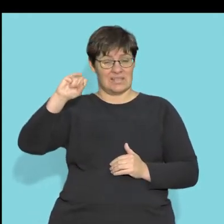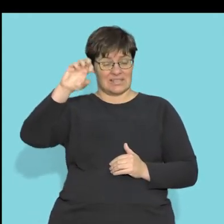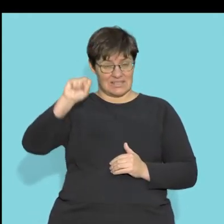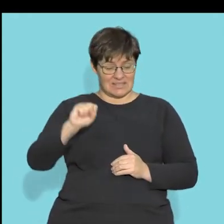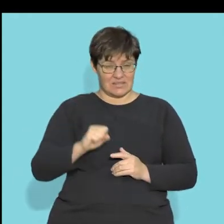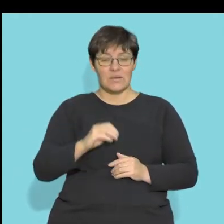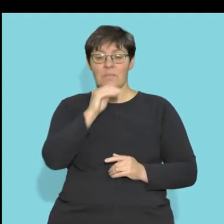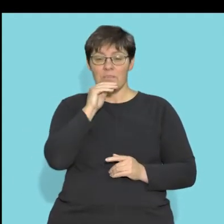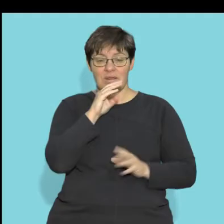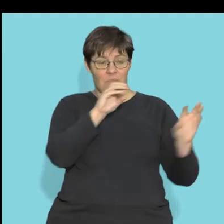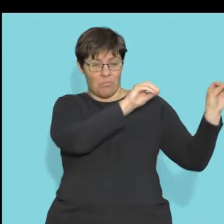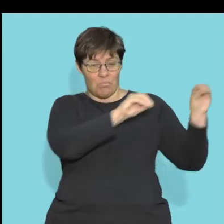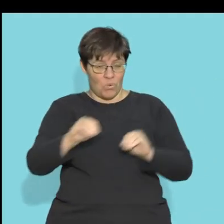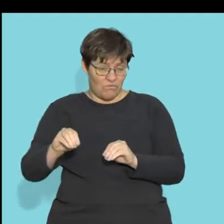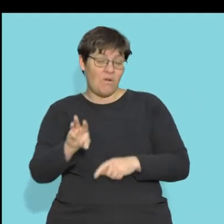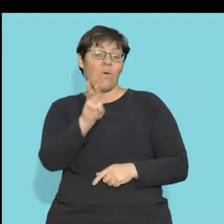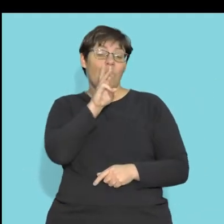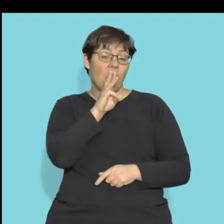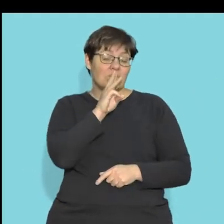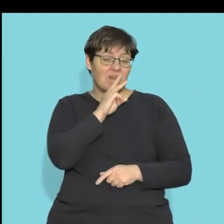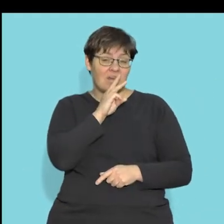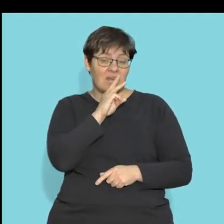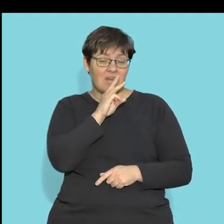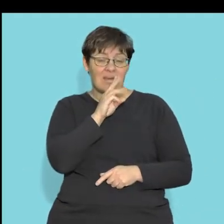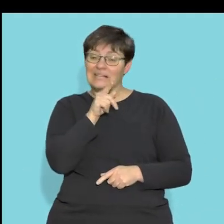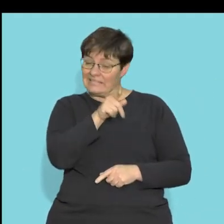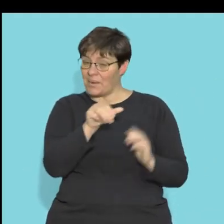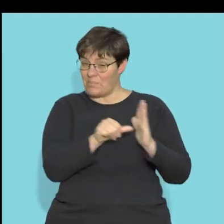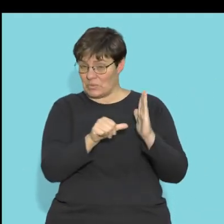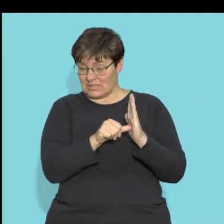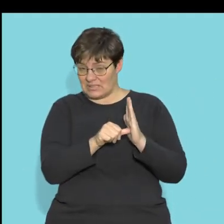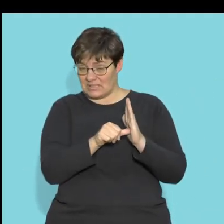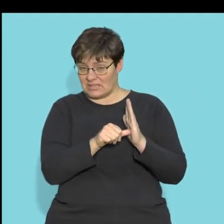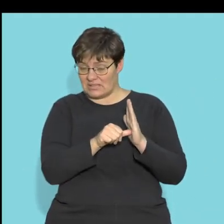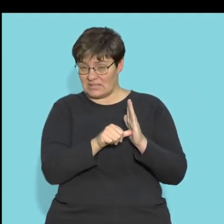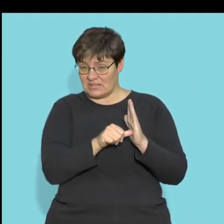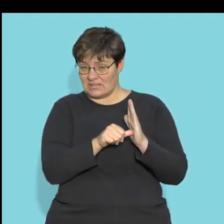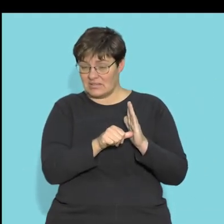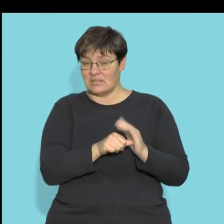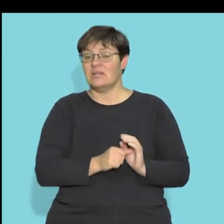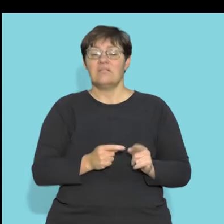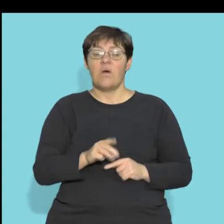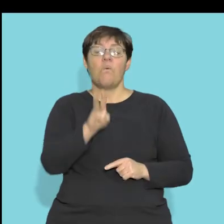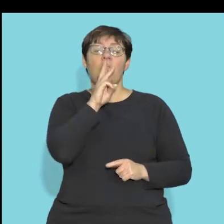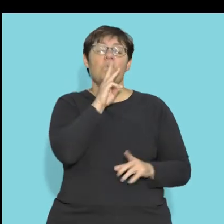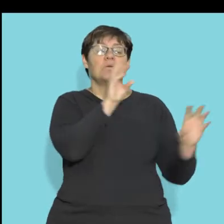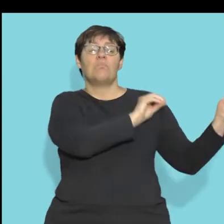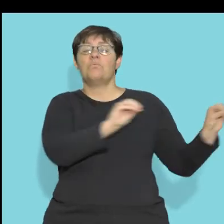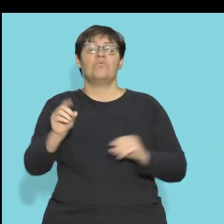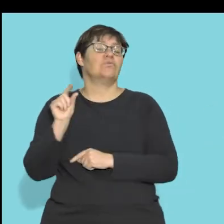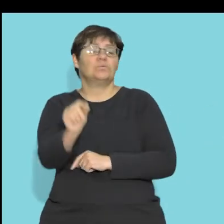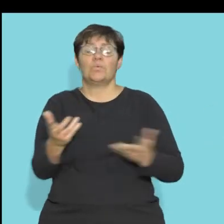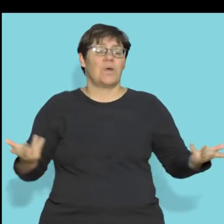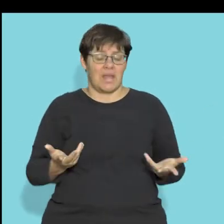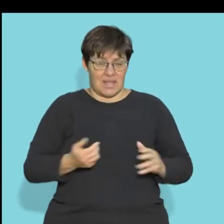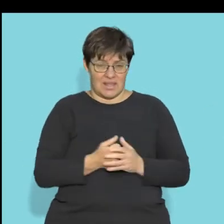osmosis? Now have a look. It's the movement of water, very important. Now, where